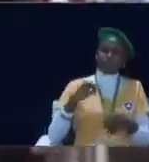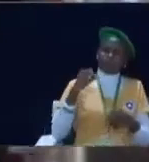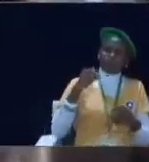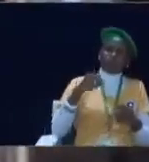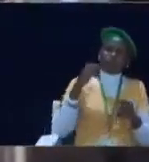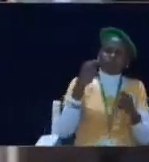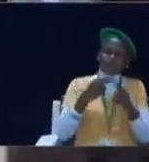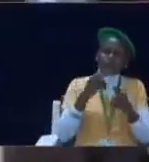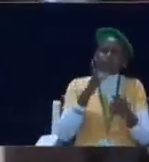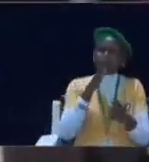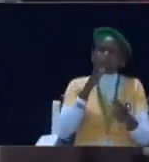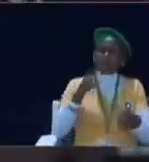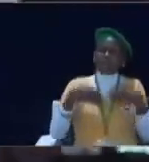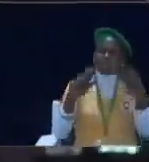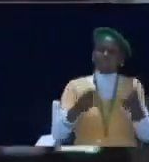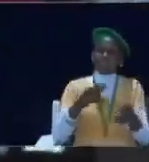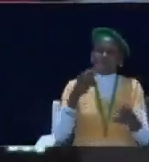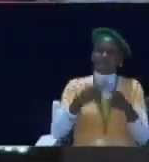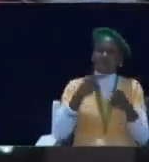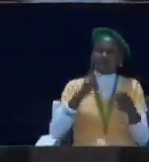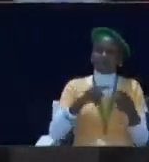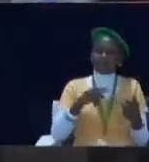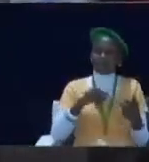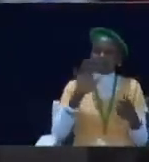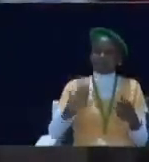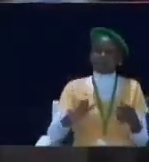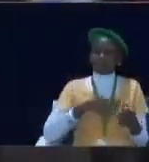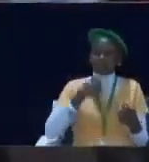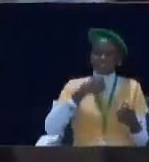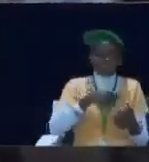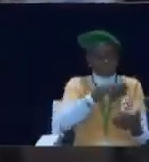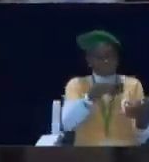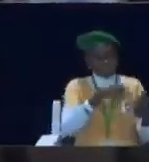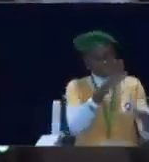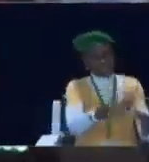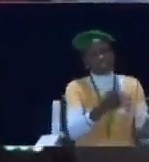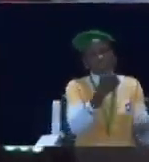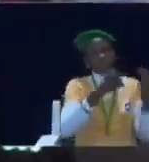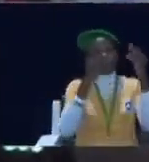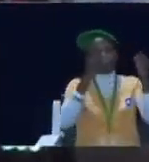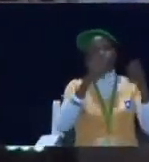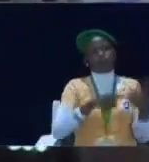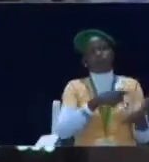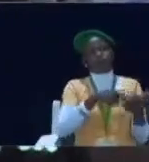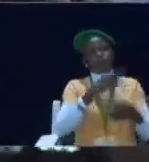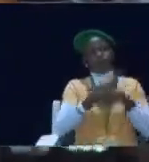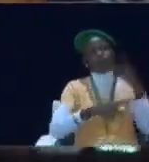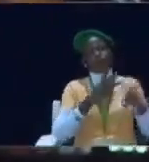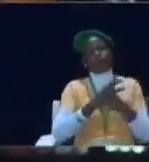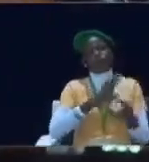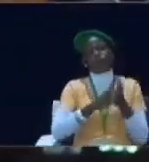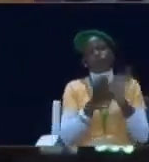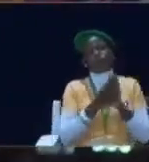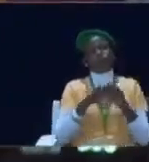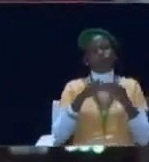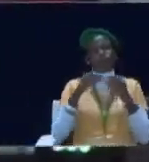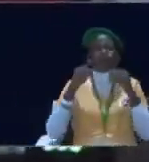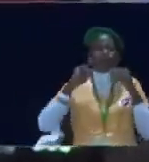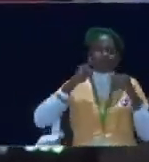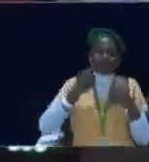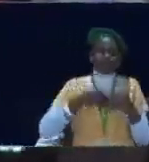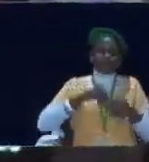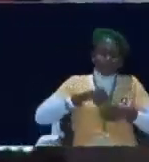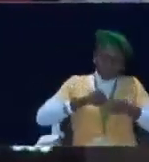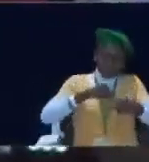this child come forth to this world and become bitter and continue to struggle and